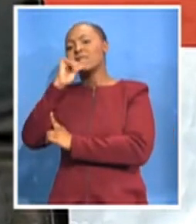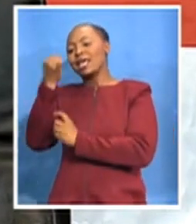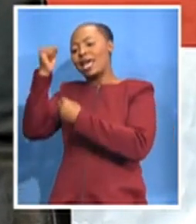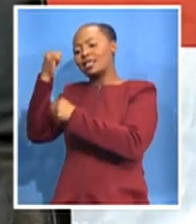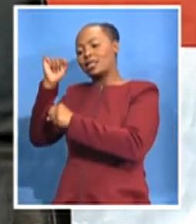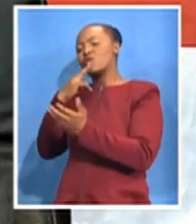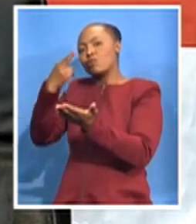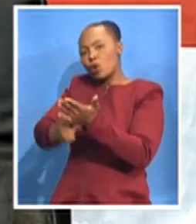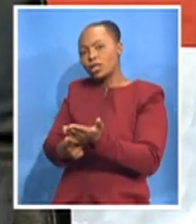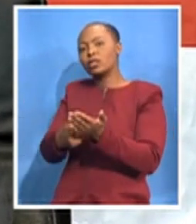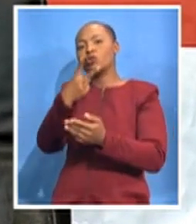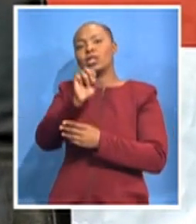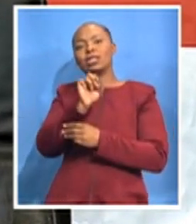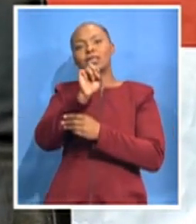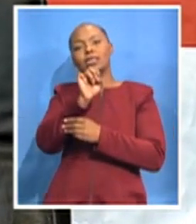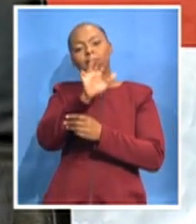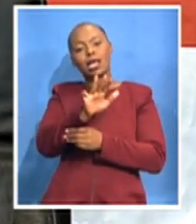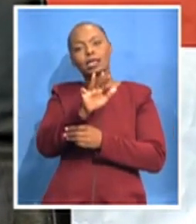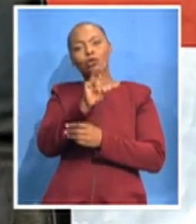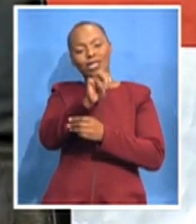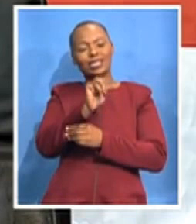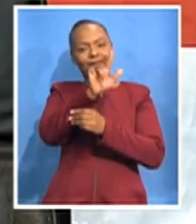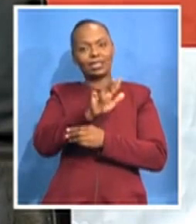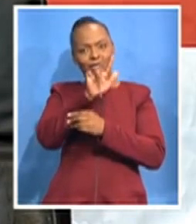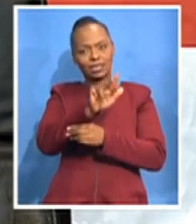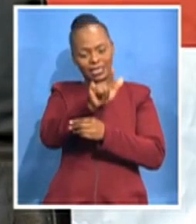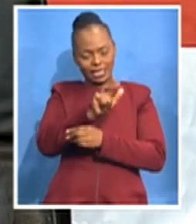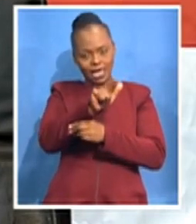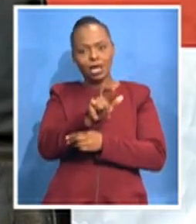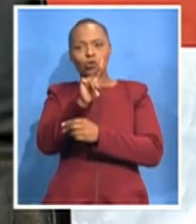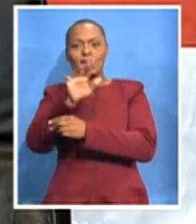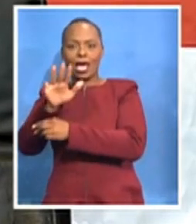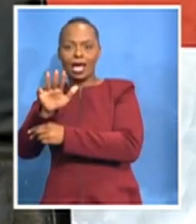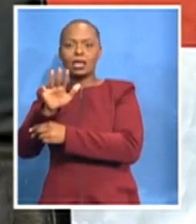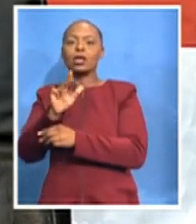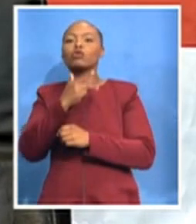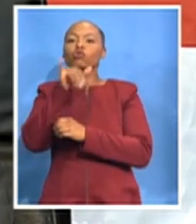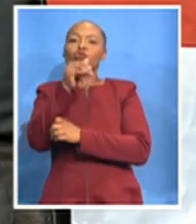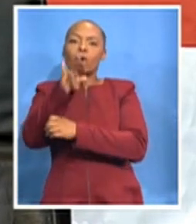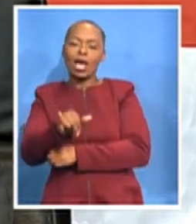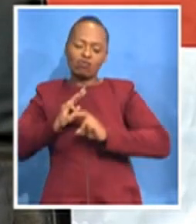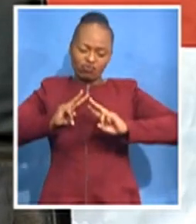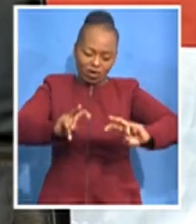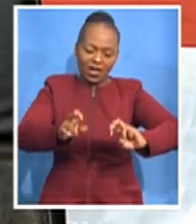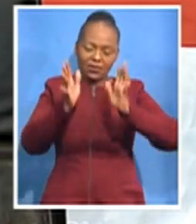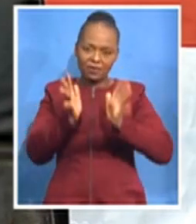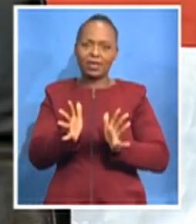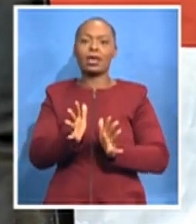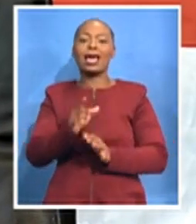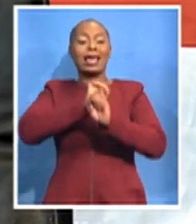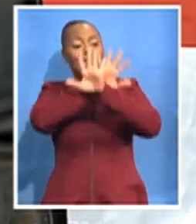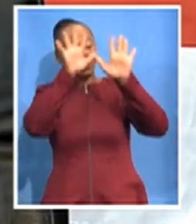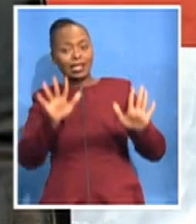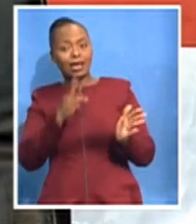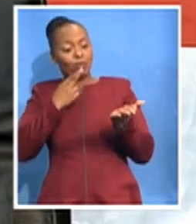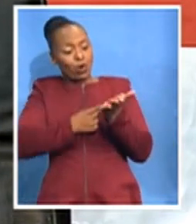2017 was also perused by the investigators, and it was clear that, according to the report, LTE was charging rates that